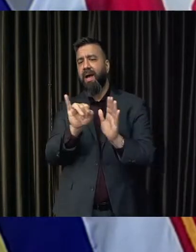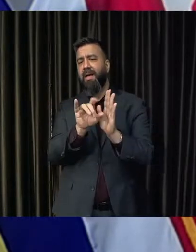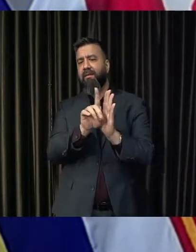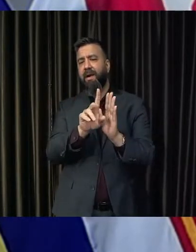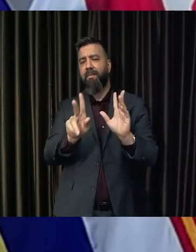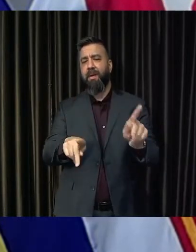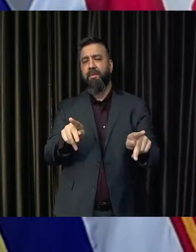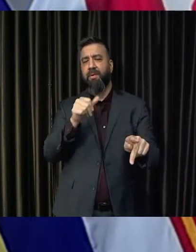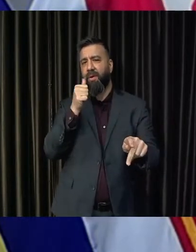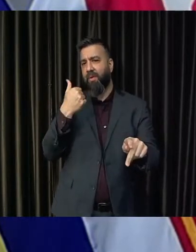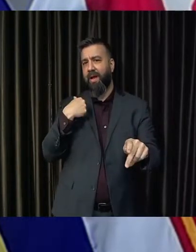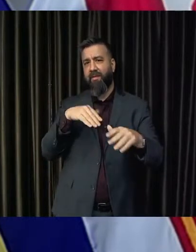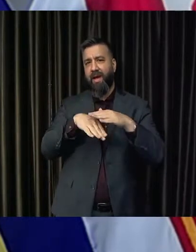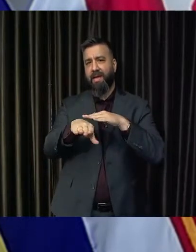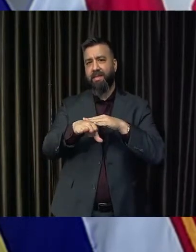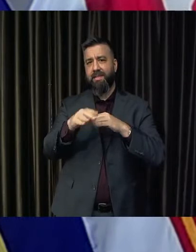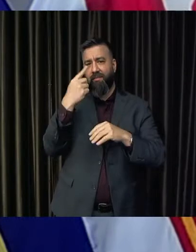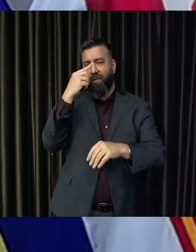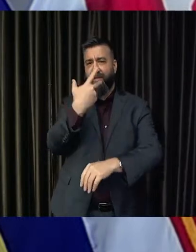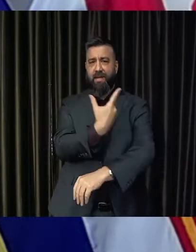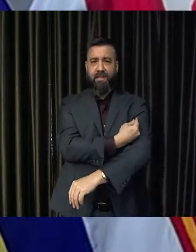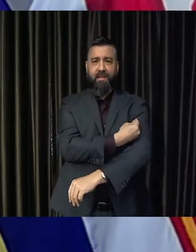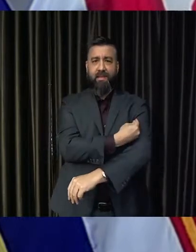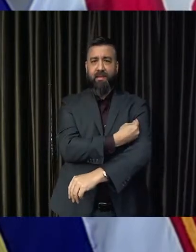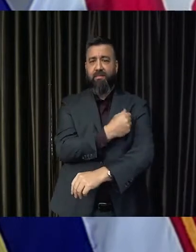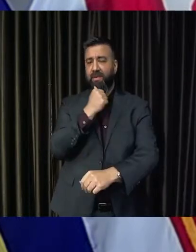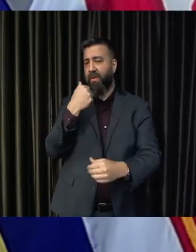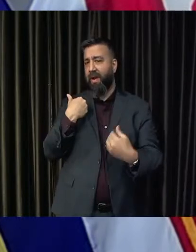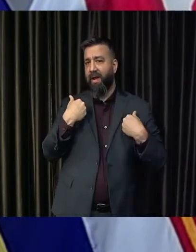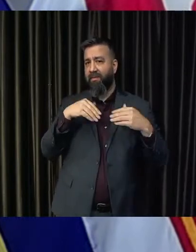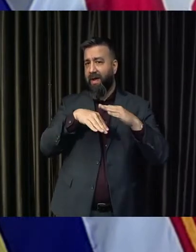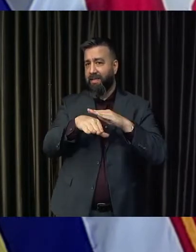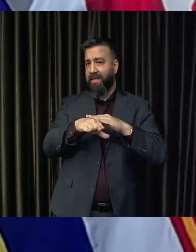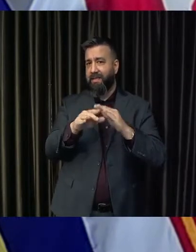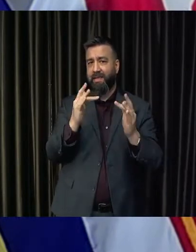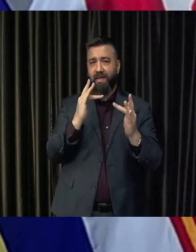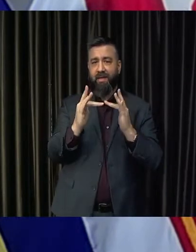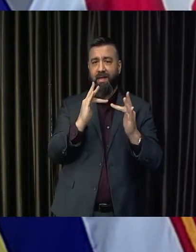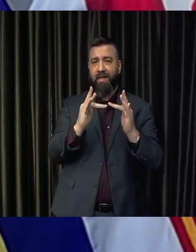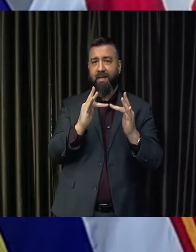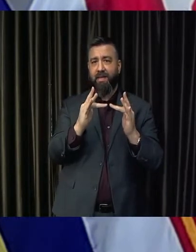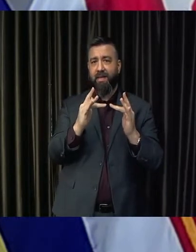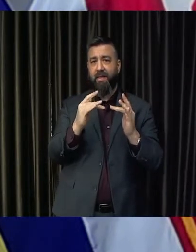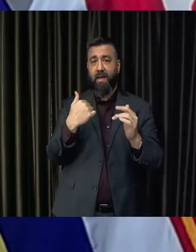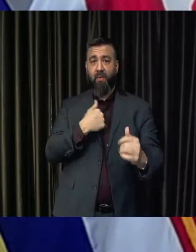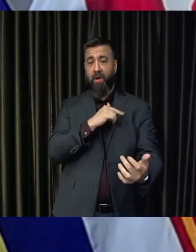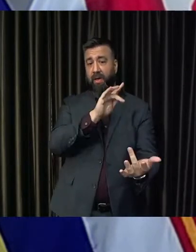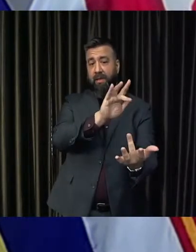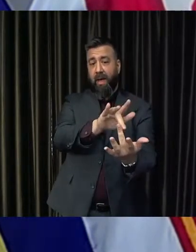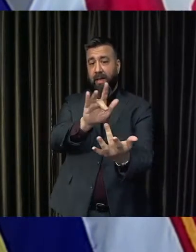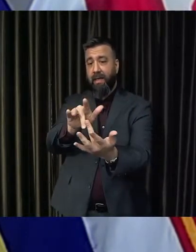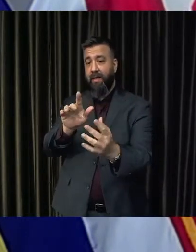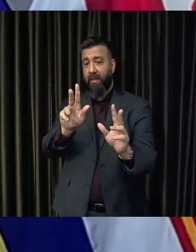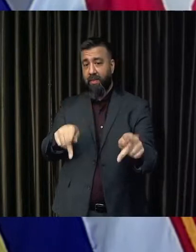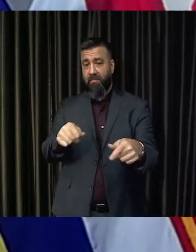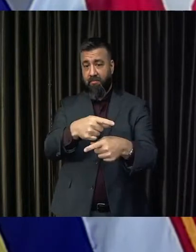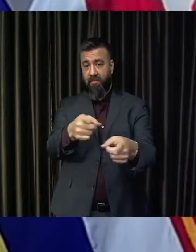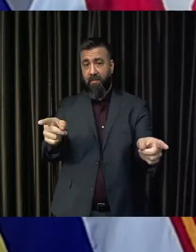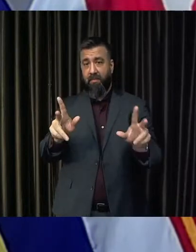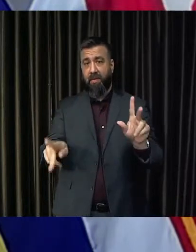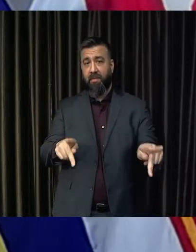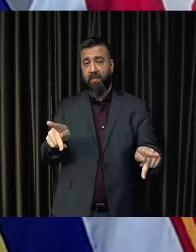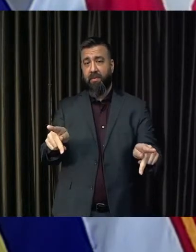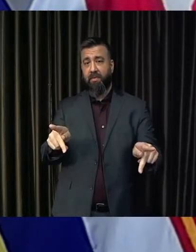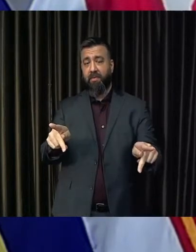have traditional access to a vaccine, may not have access to the internet, and we are reaching out to those individuals to get them to a